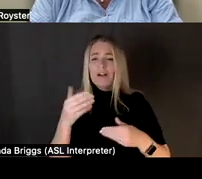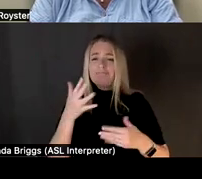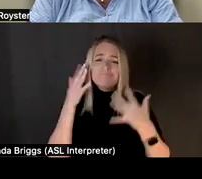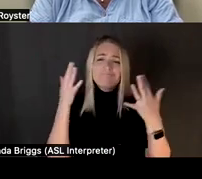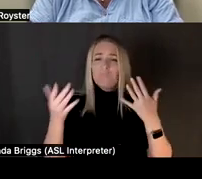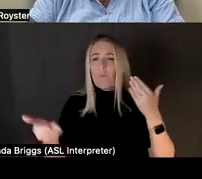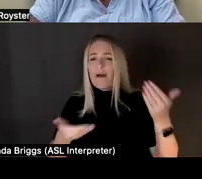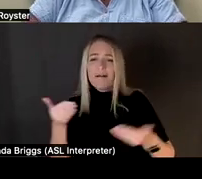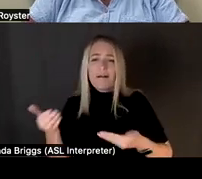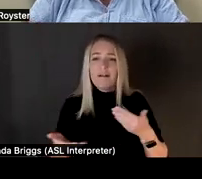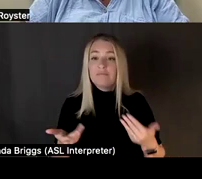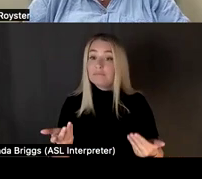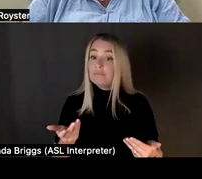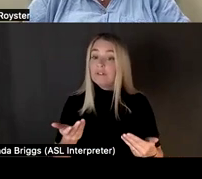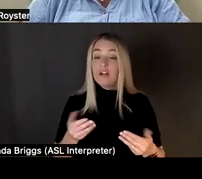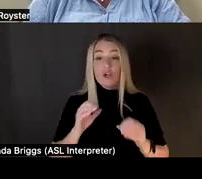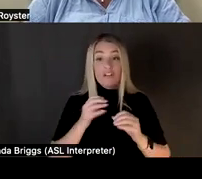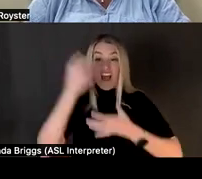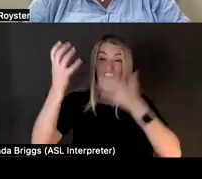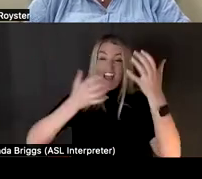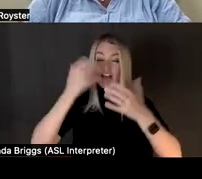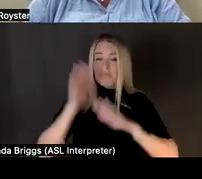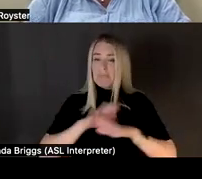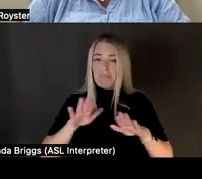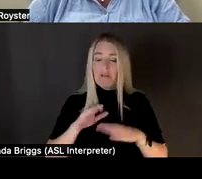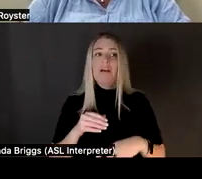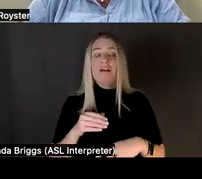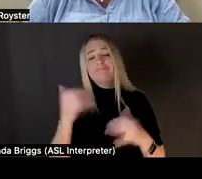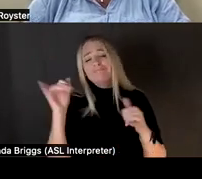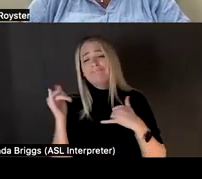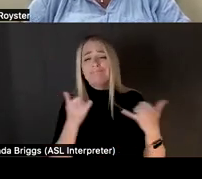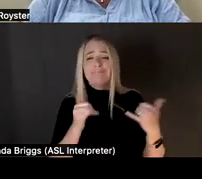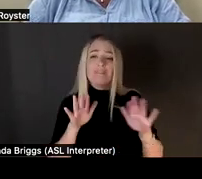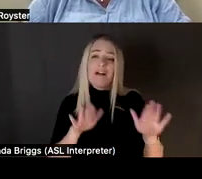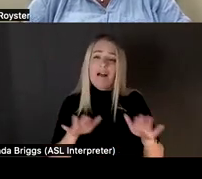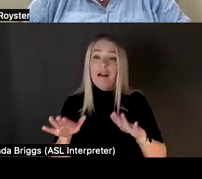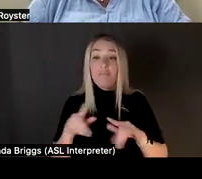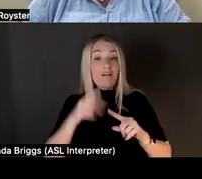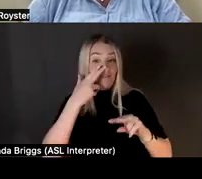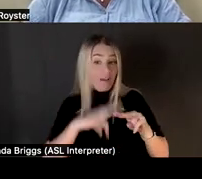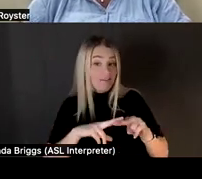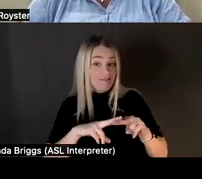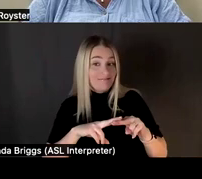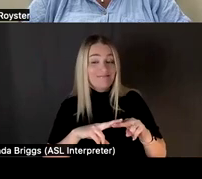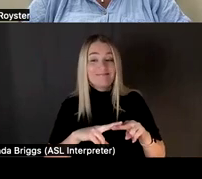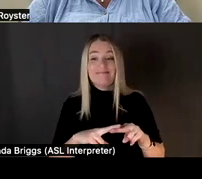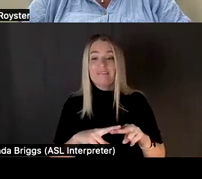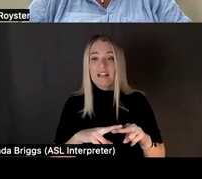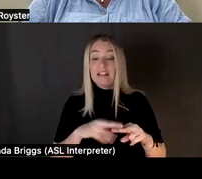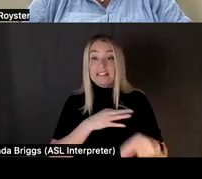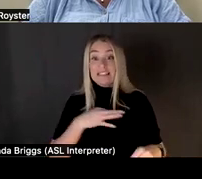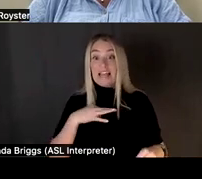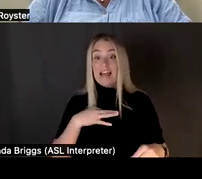I'm just jumping around on my list. No yelling, playful, calm, but fun, trained